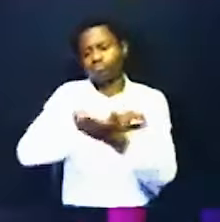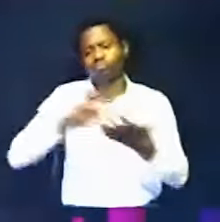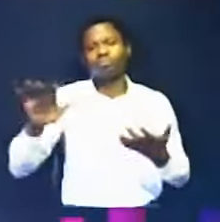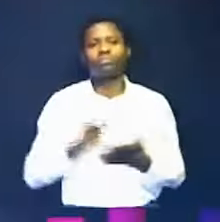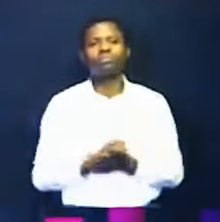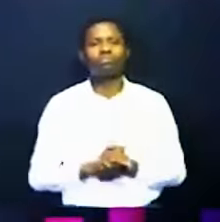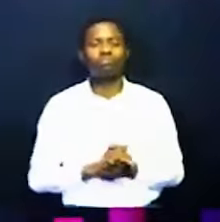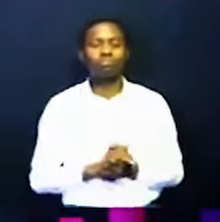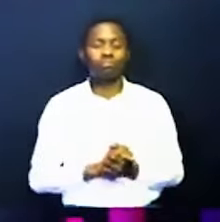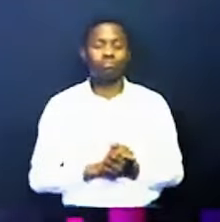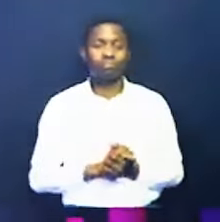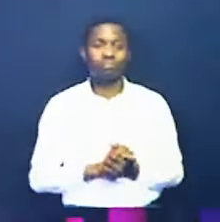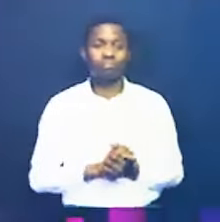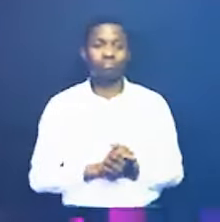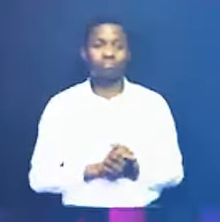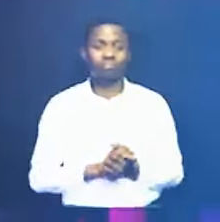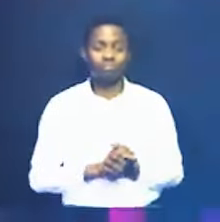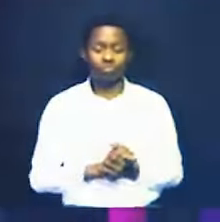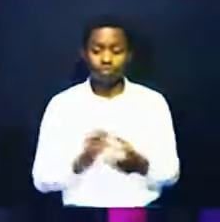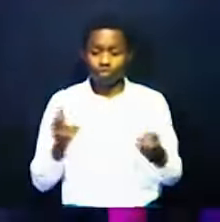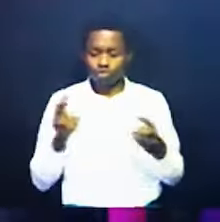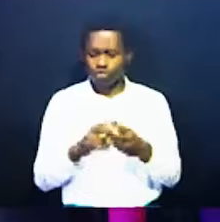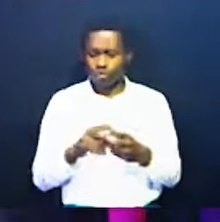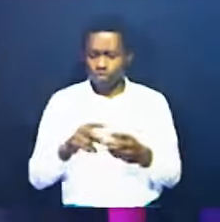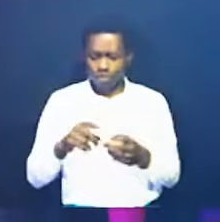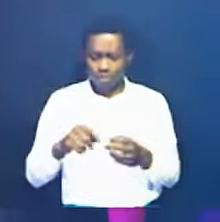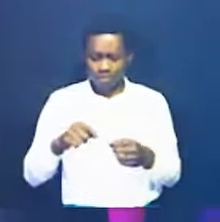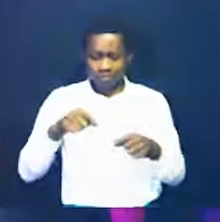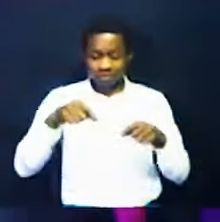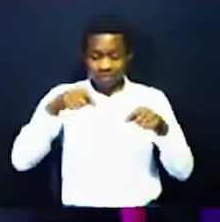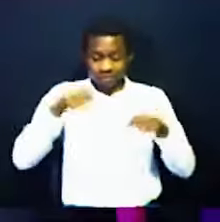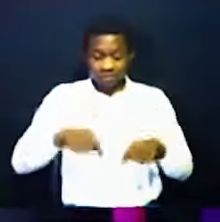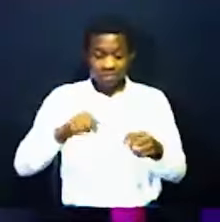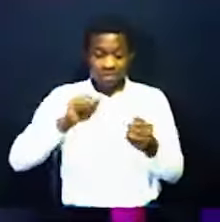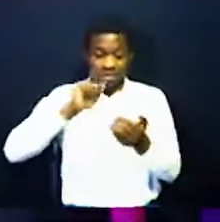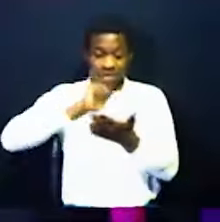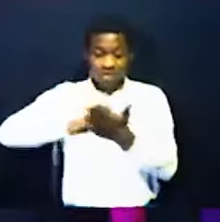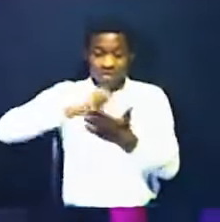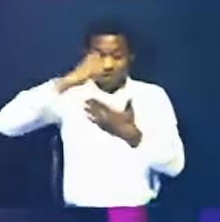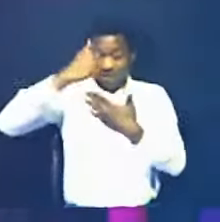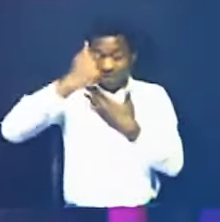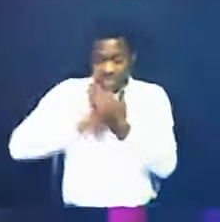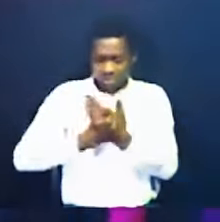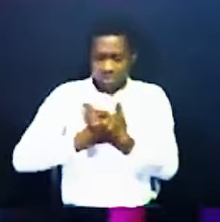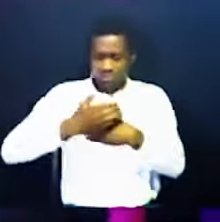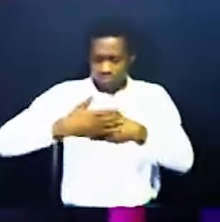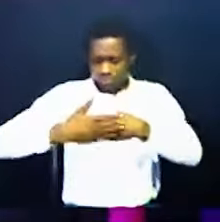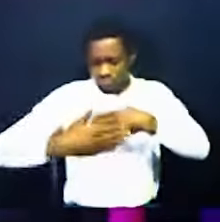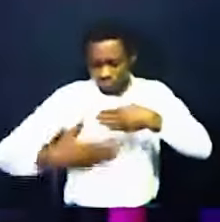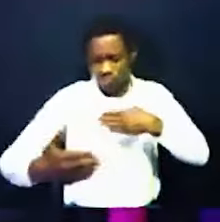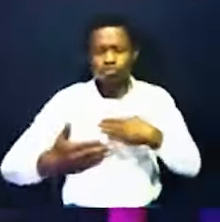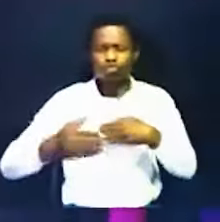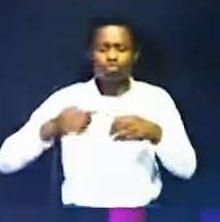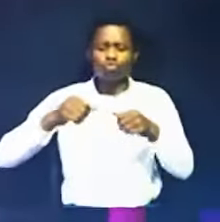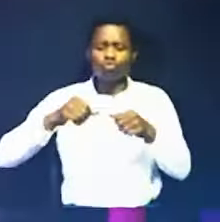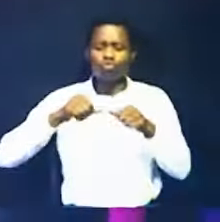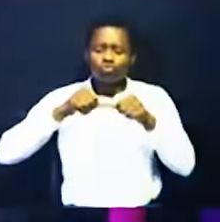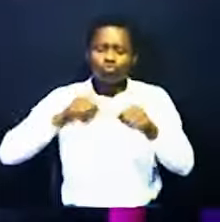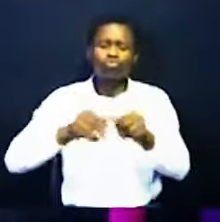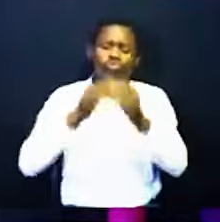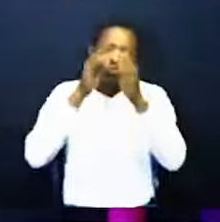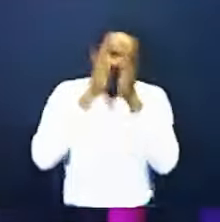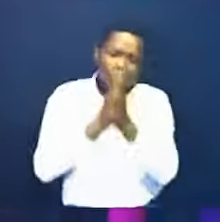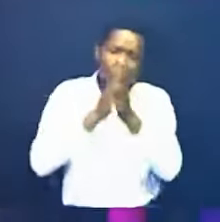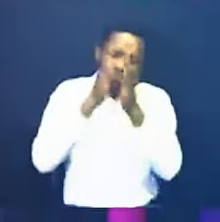will be spending the rest of the month praying for family to rise, that God himself will lift